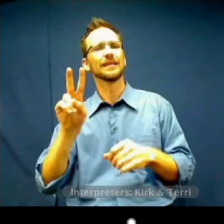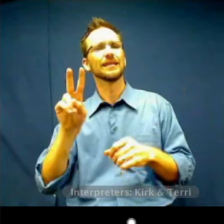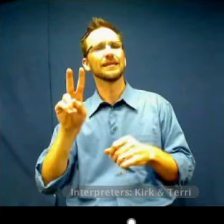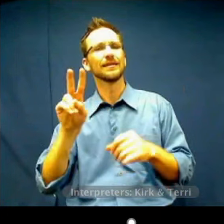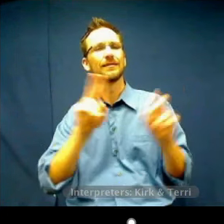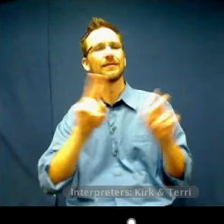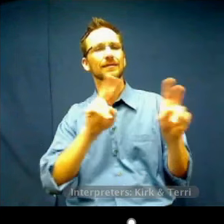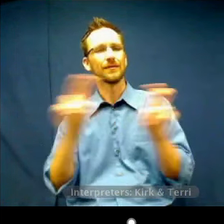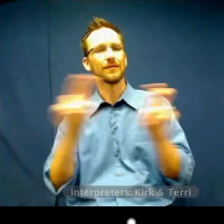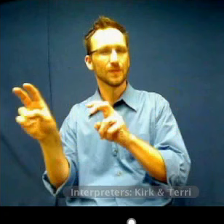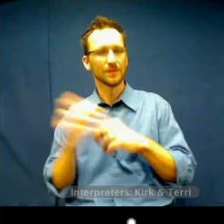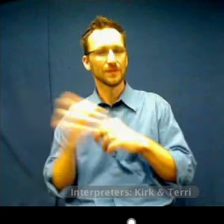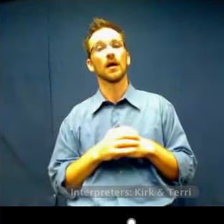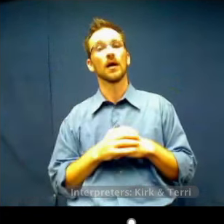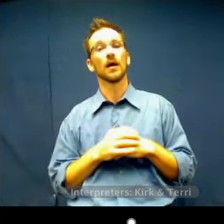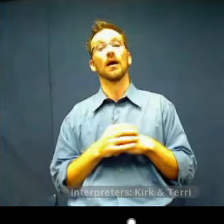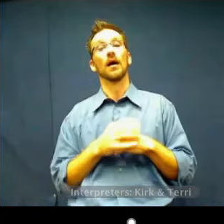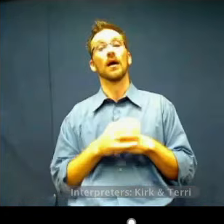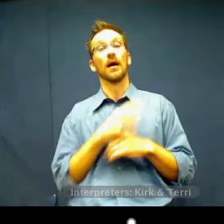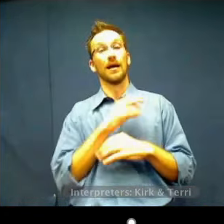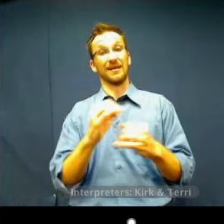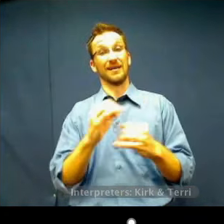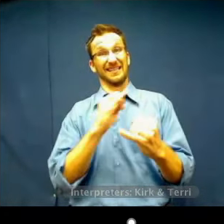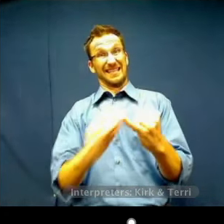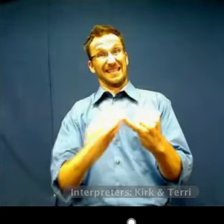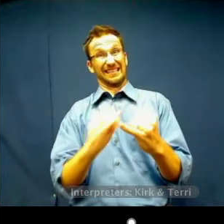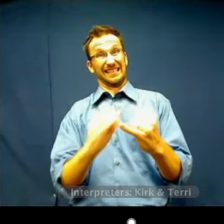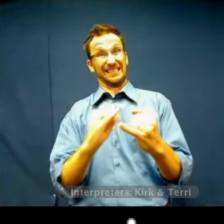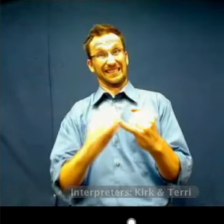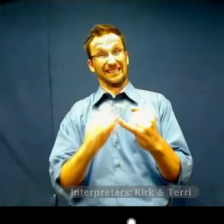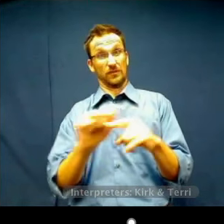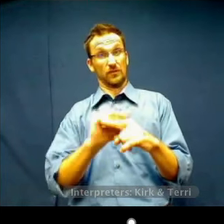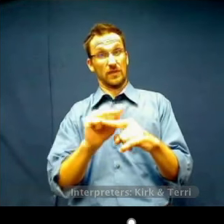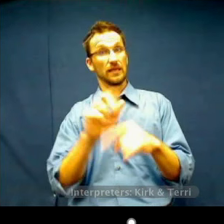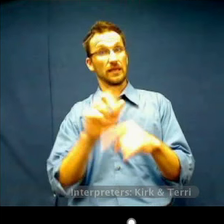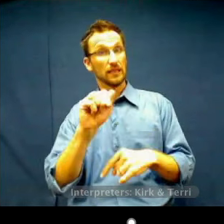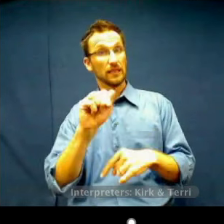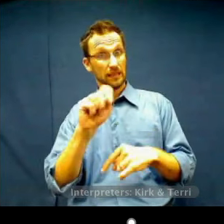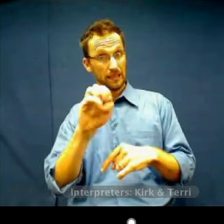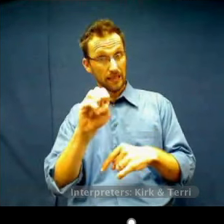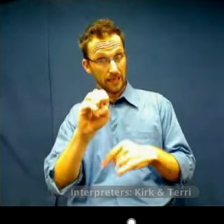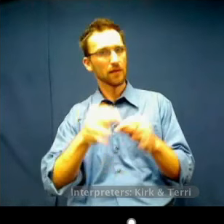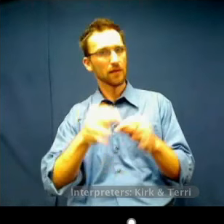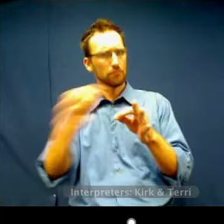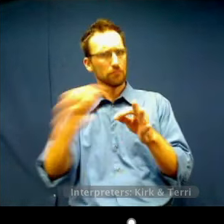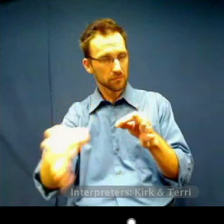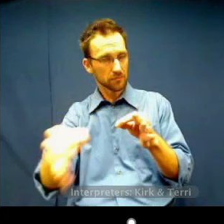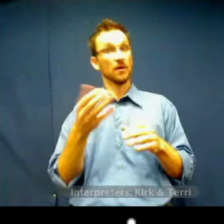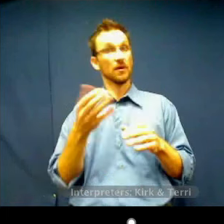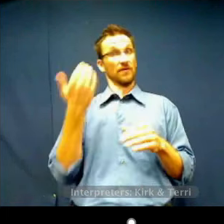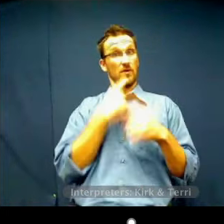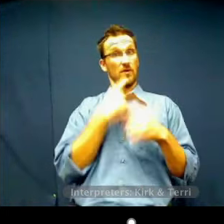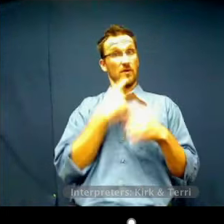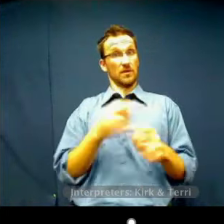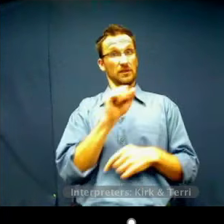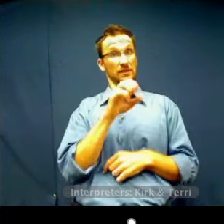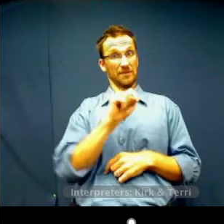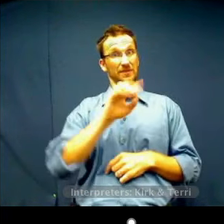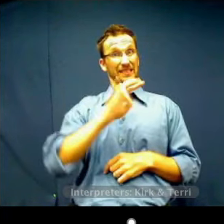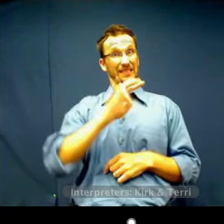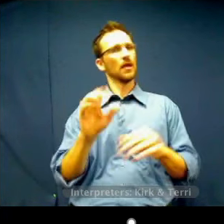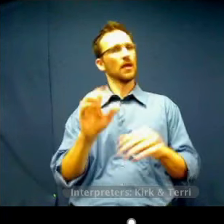Again, there's a change in the final date. It's not September 7th, it's the 21st, and this is the correct time at